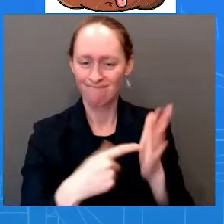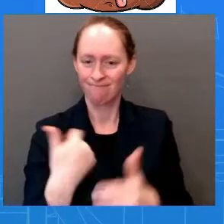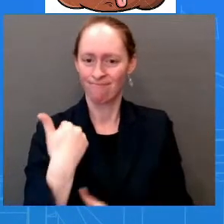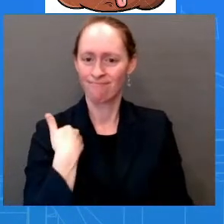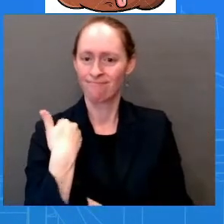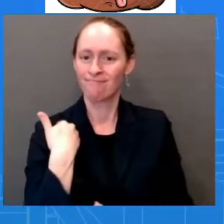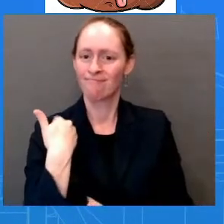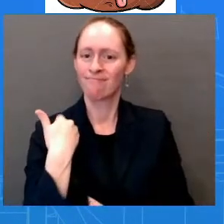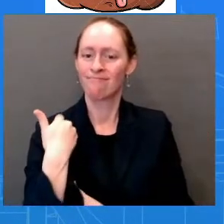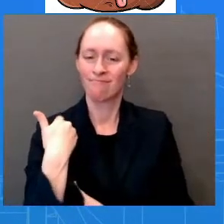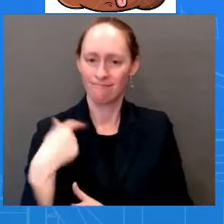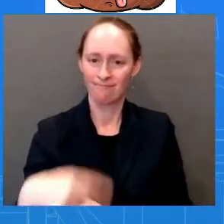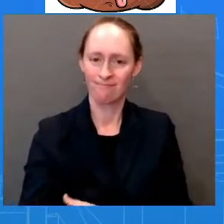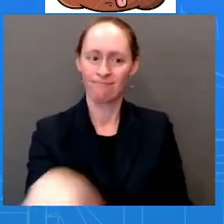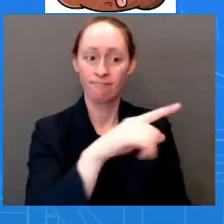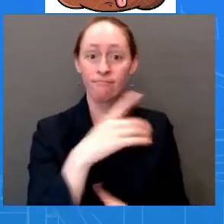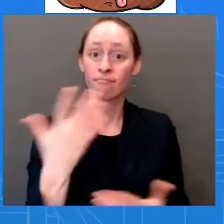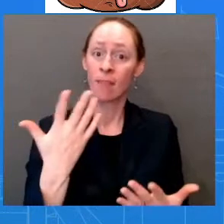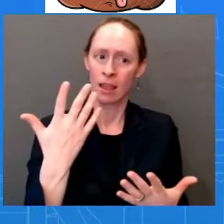healthy fighting